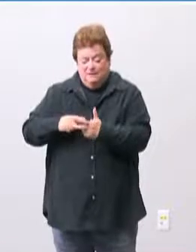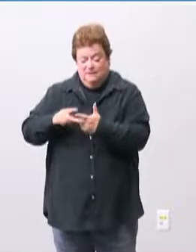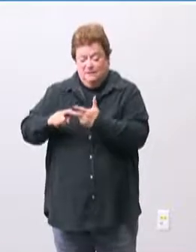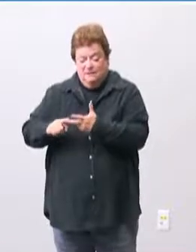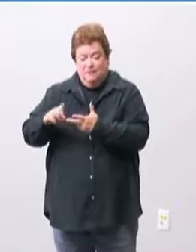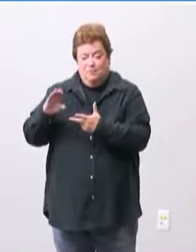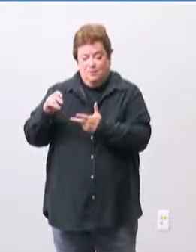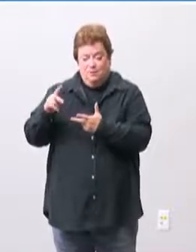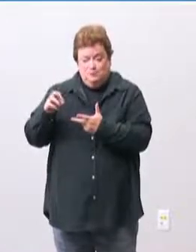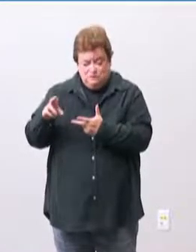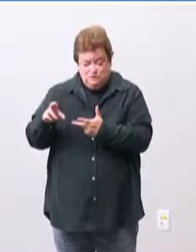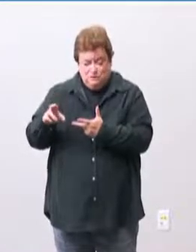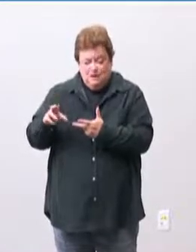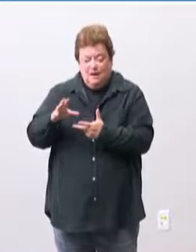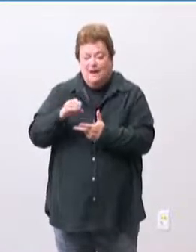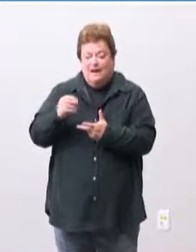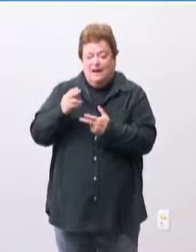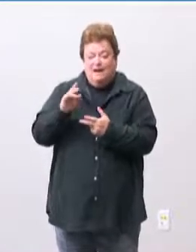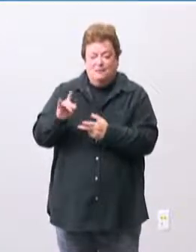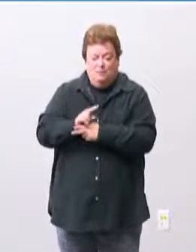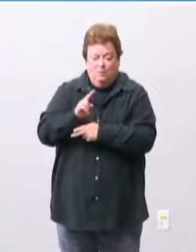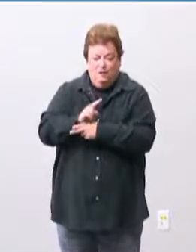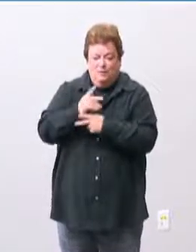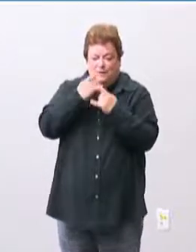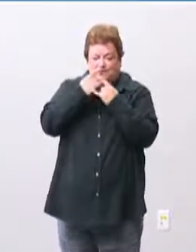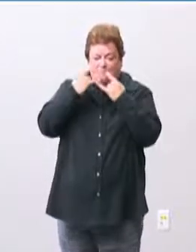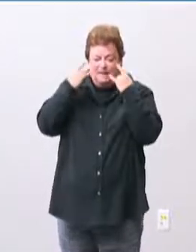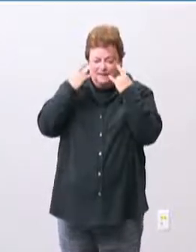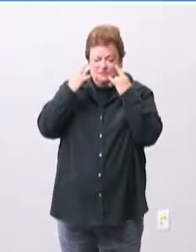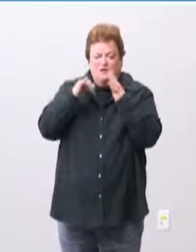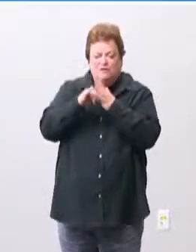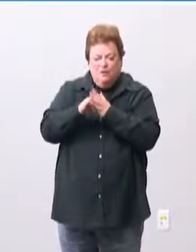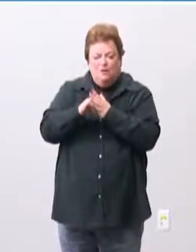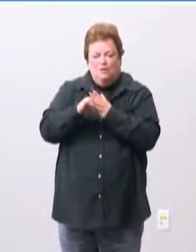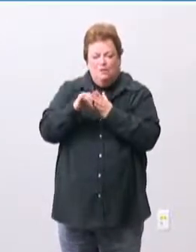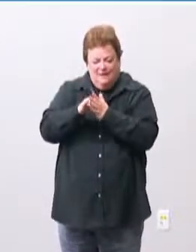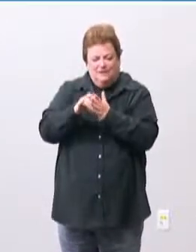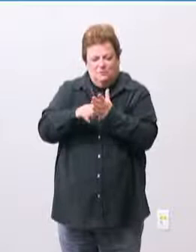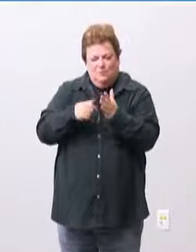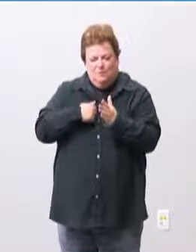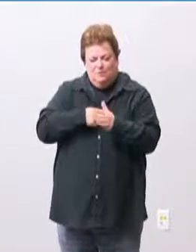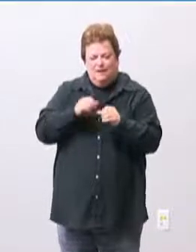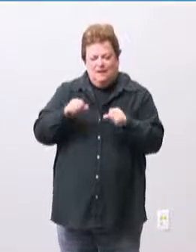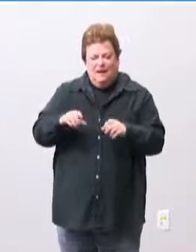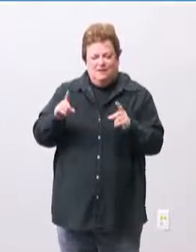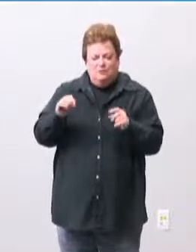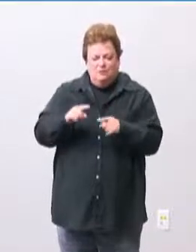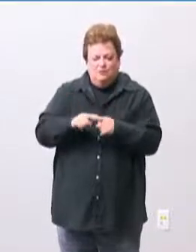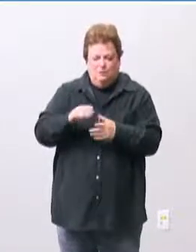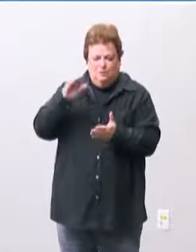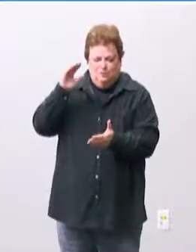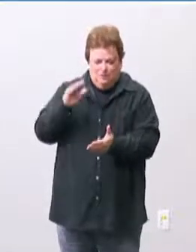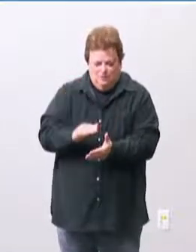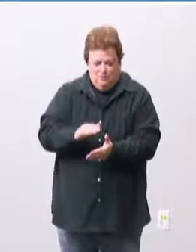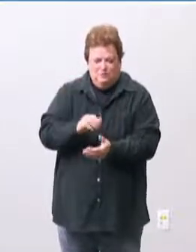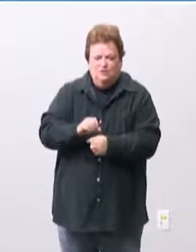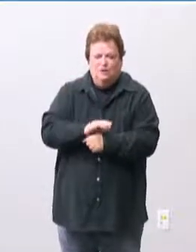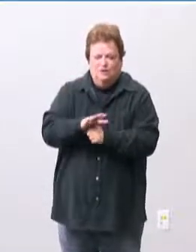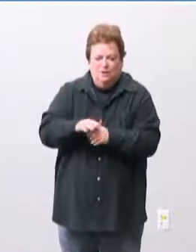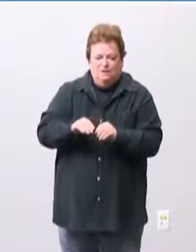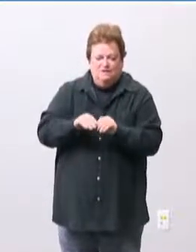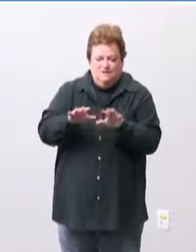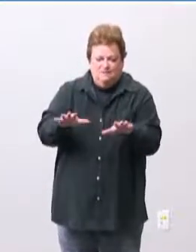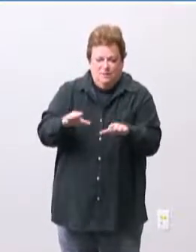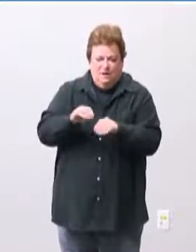you're eligible, and wearing a mask, are actions we can take to help reduce the risk of COVID-19 in